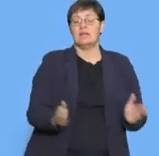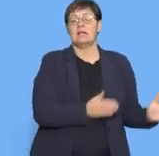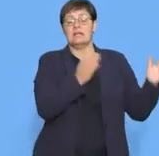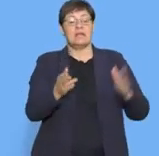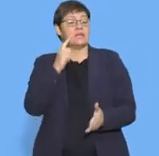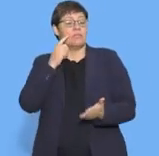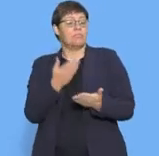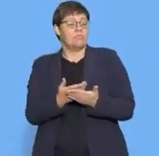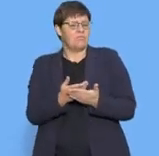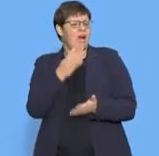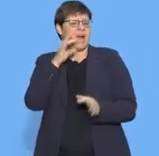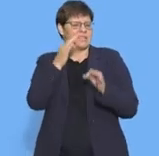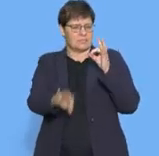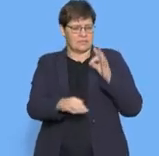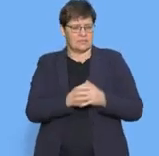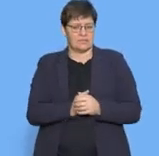part of our proof is really simple.